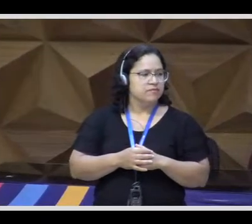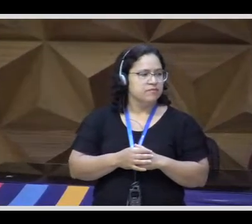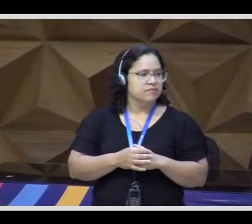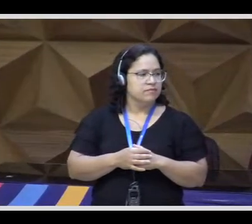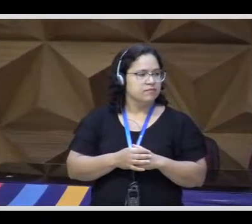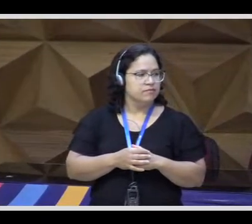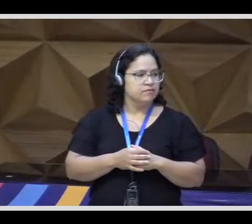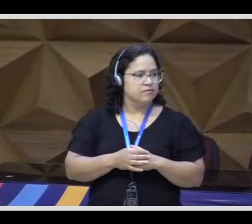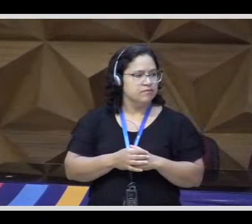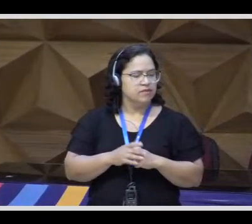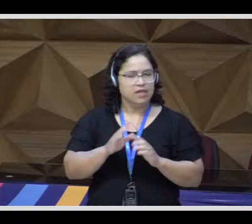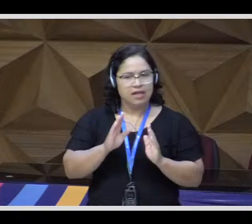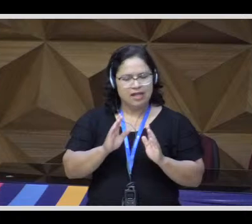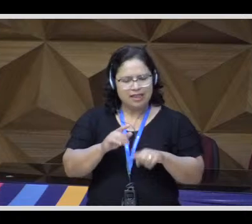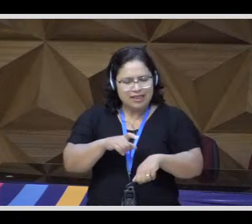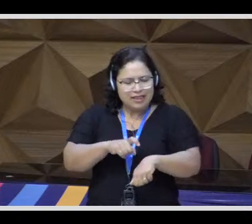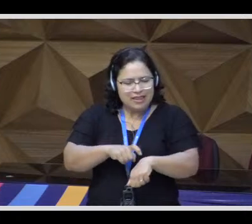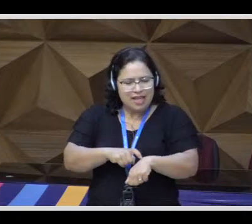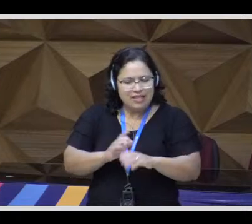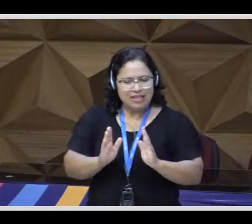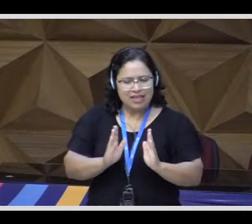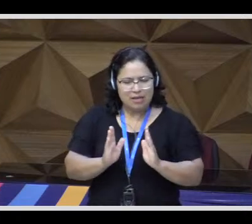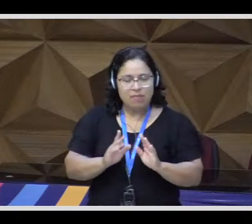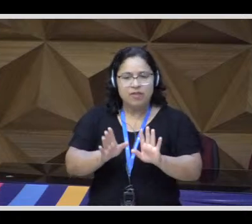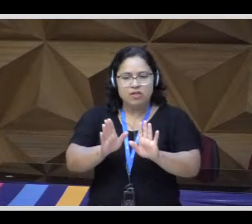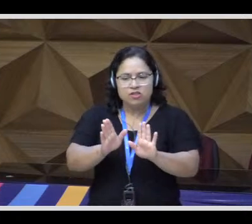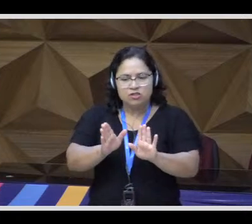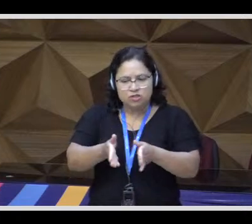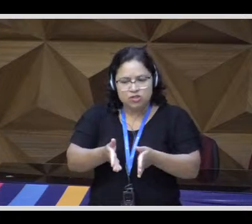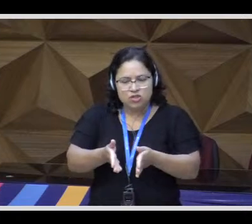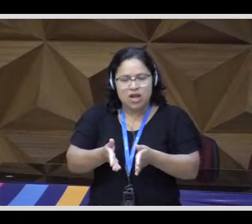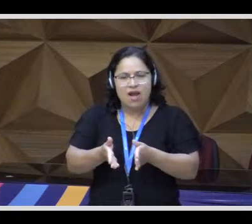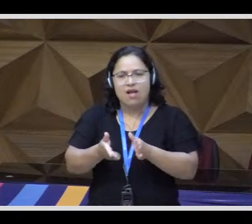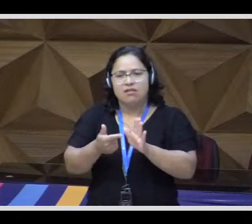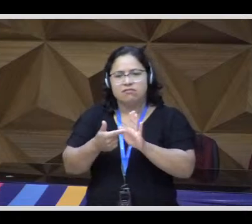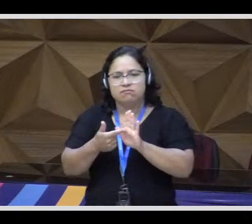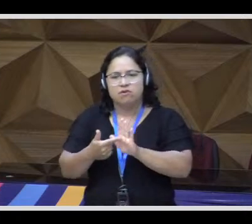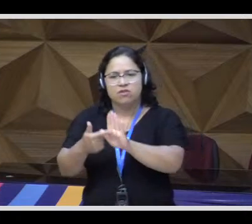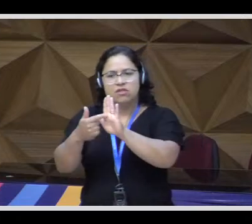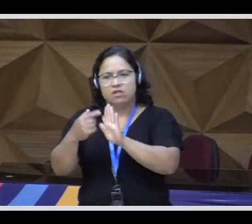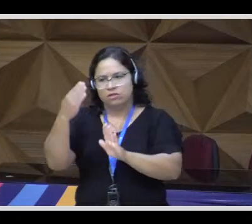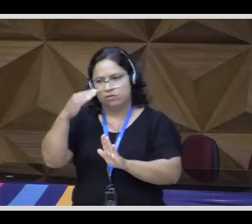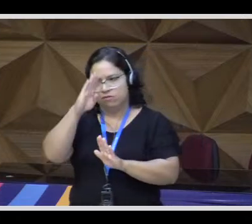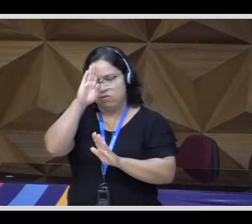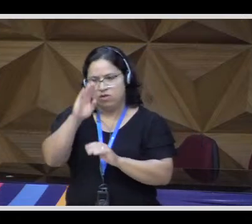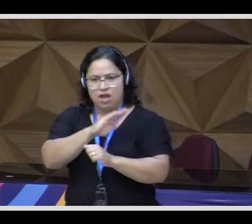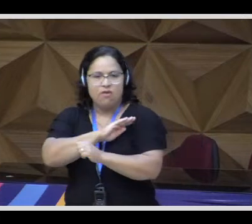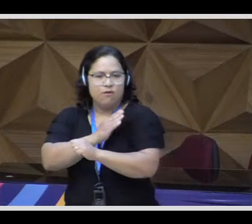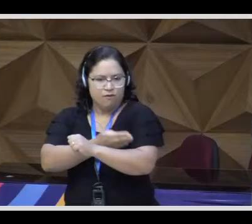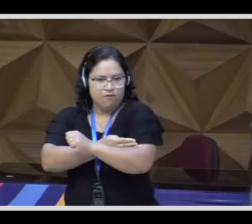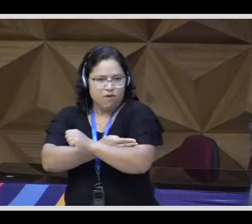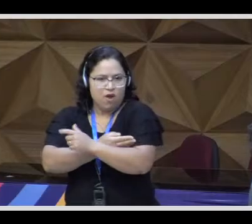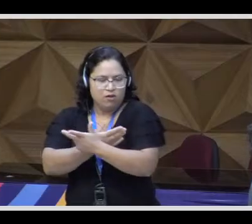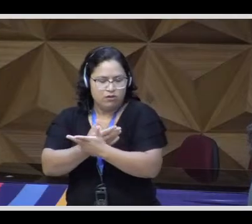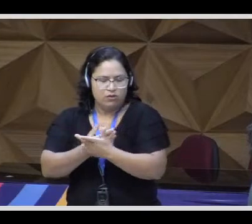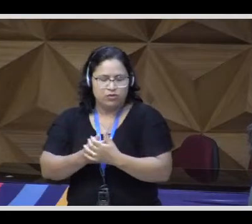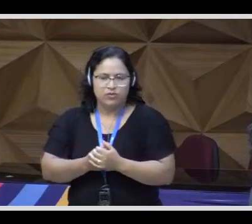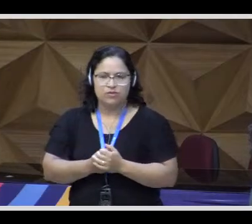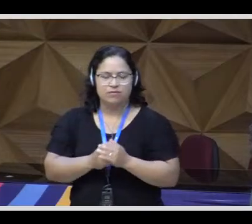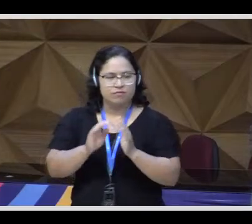In that moment, we were already showing how Bolsonaro was strong at that moment. Then, after